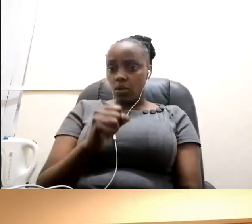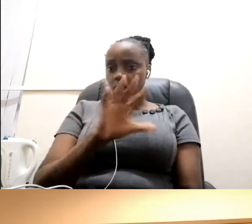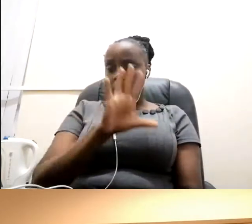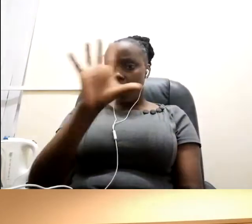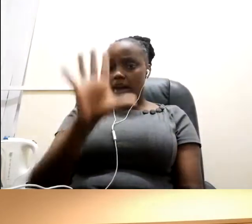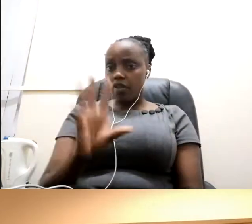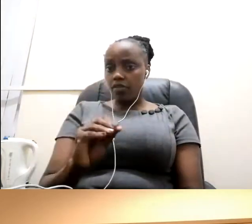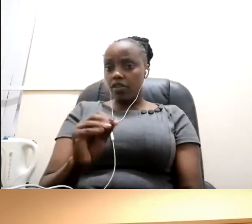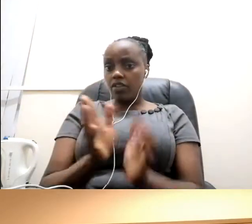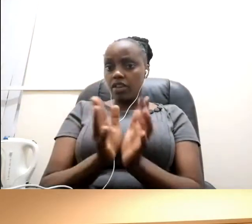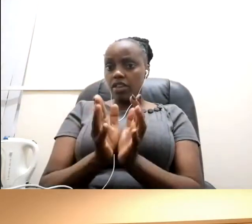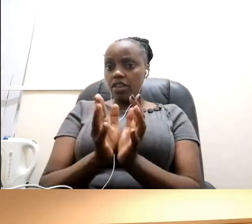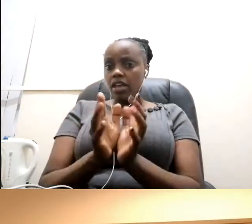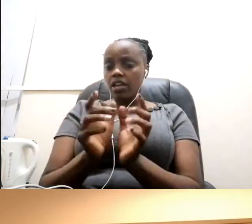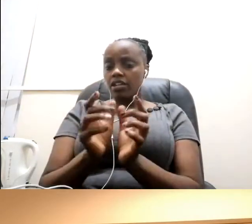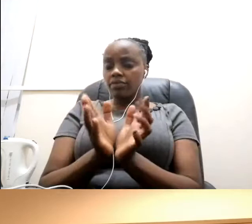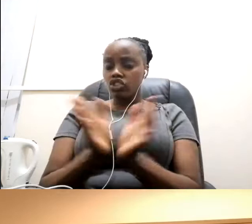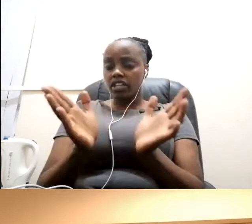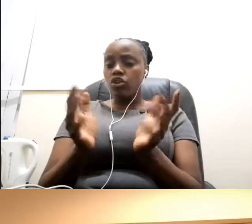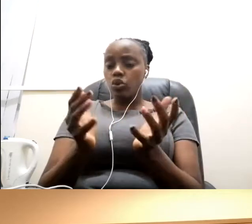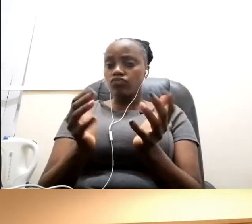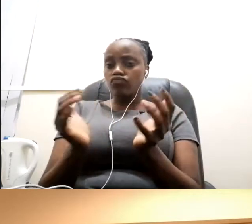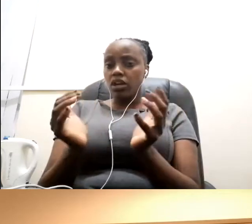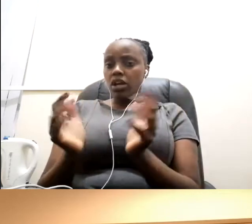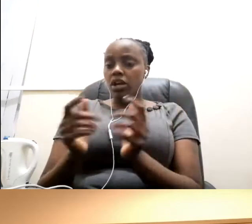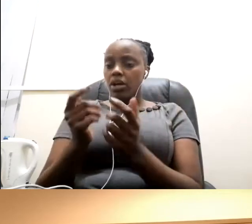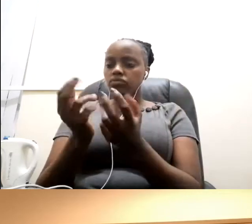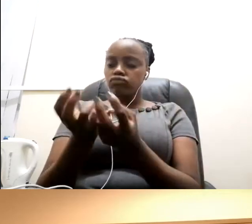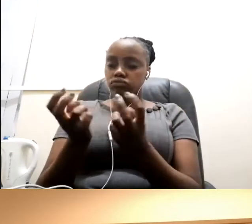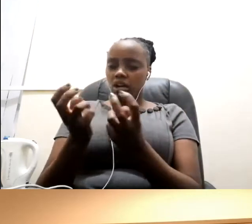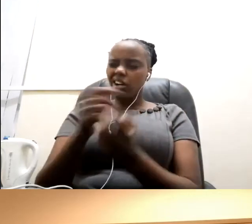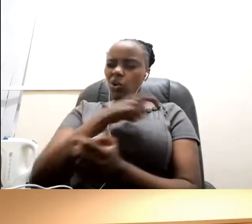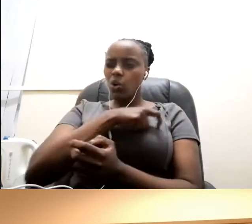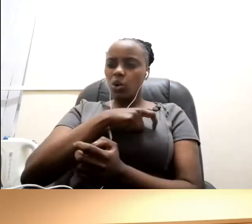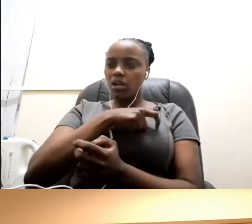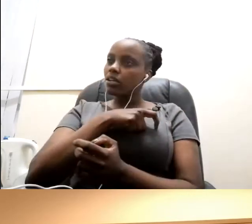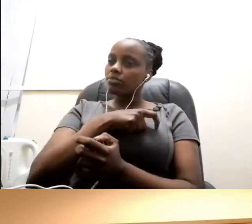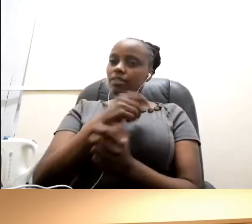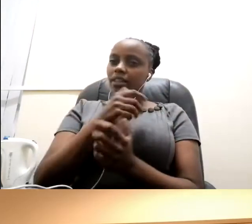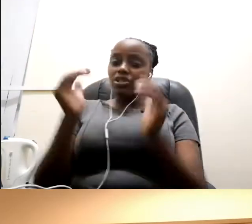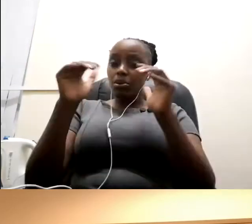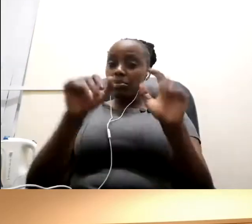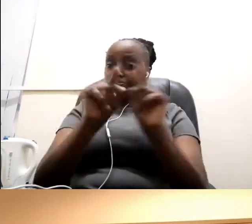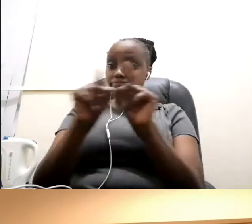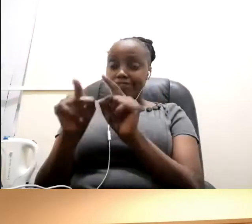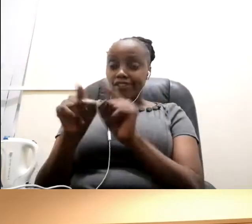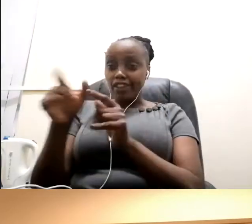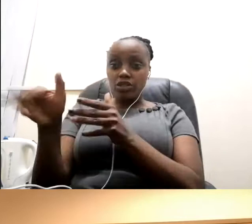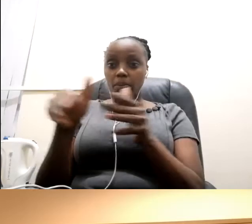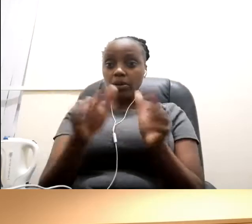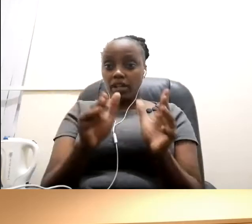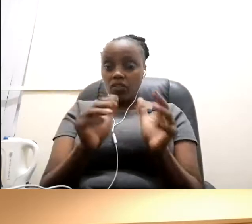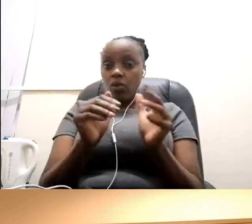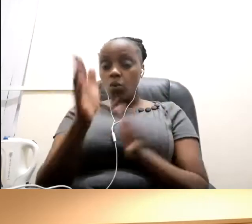General Congress of Local Governments. And in this opportunity, we